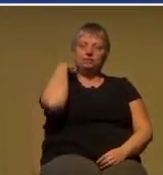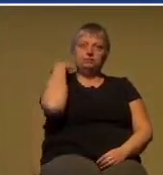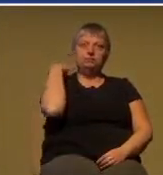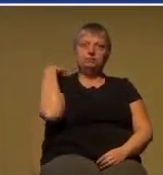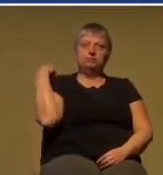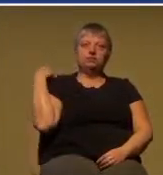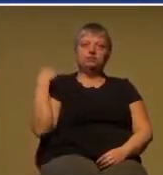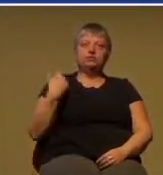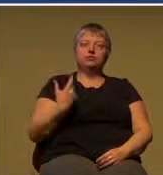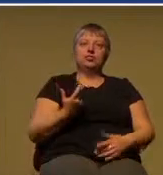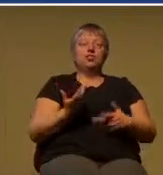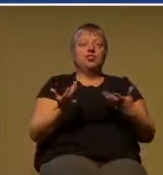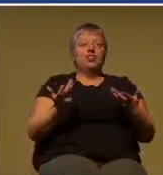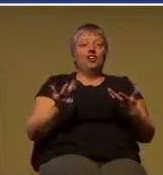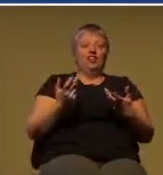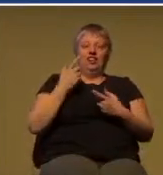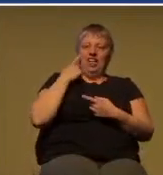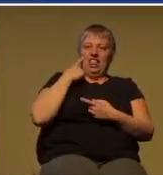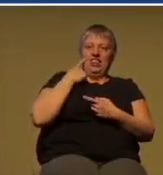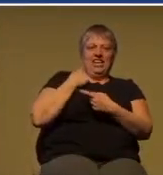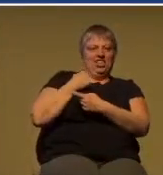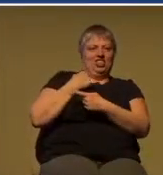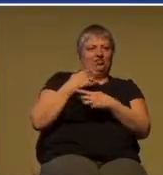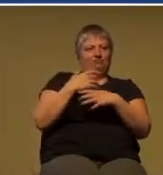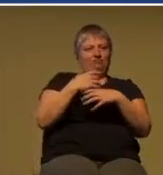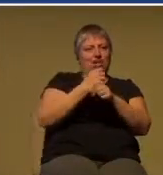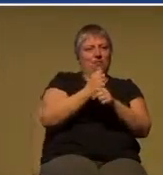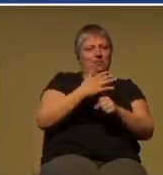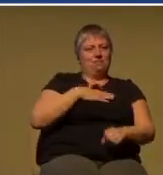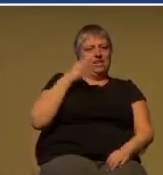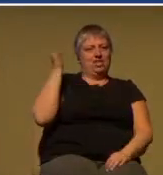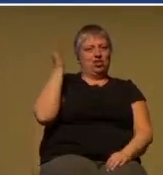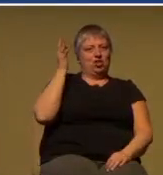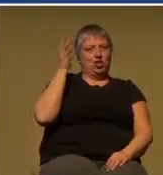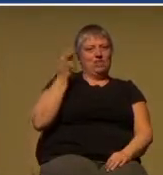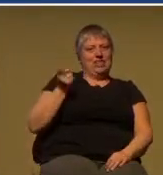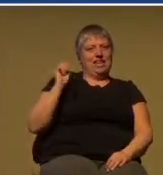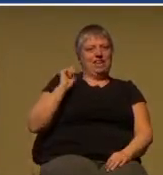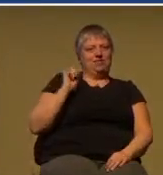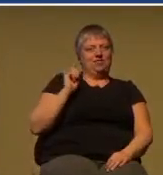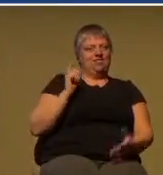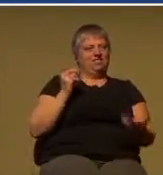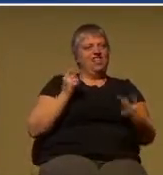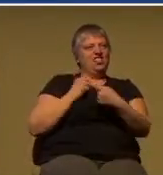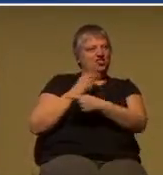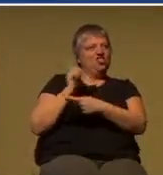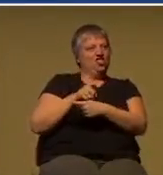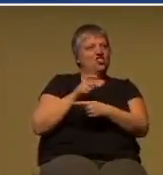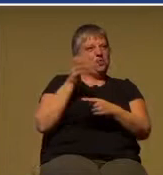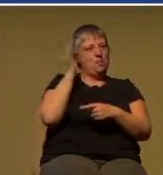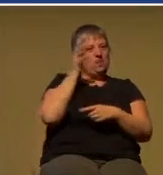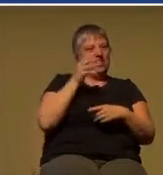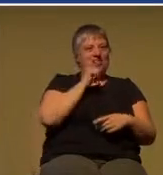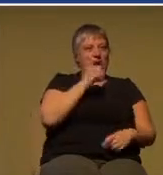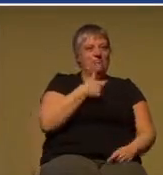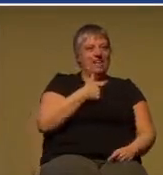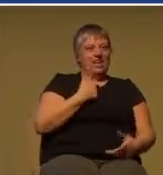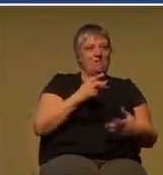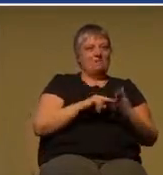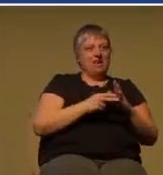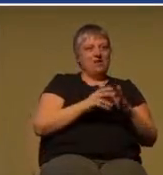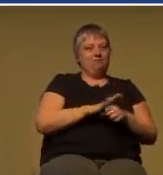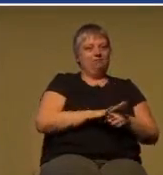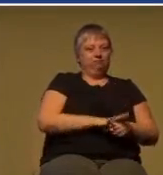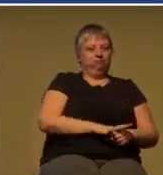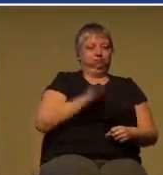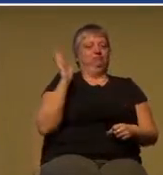Listening to her summarize my sermon from last Sunday, I think she should have preached it instead of me. There's a lot less stress for me, and it would have been better,